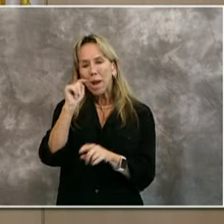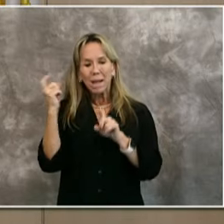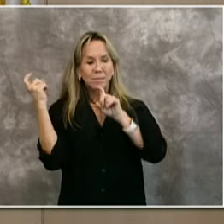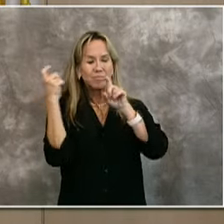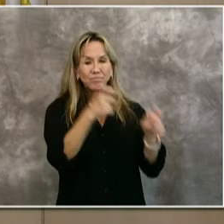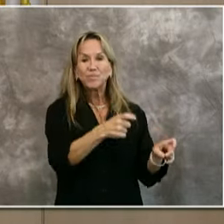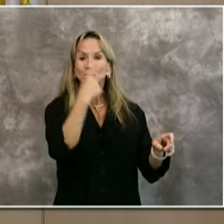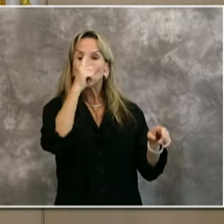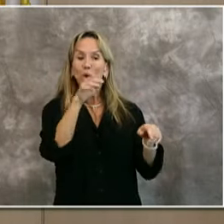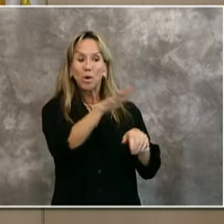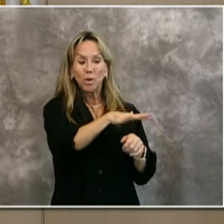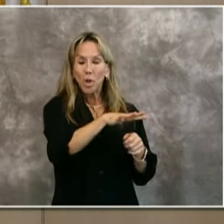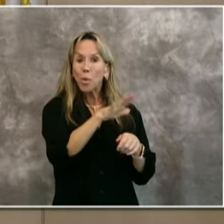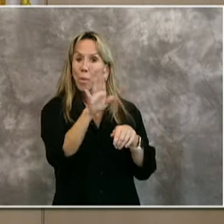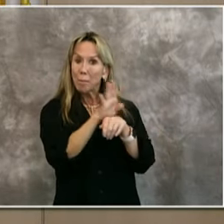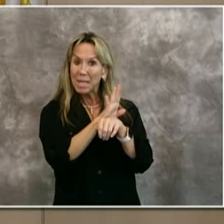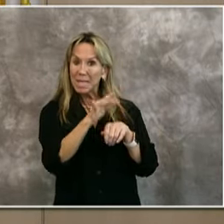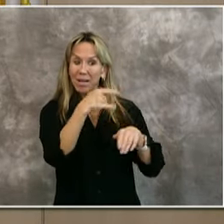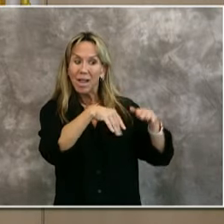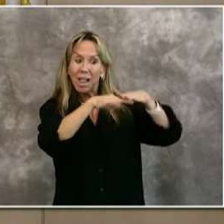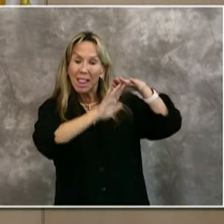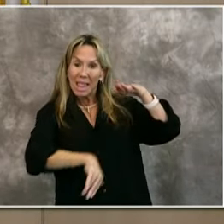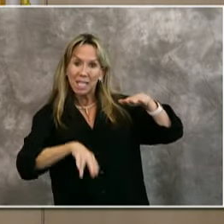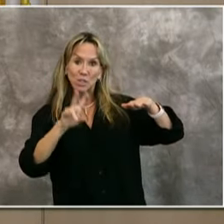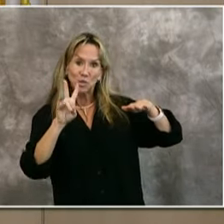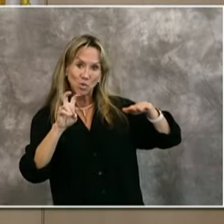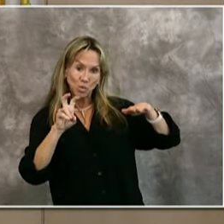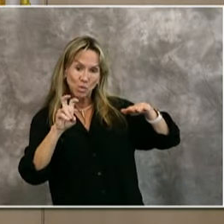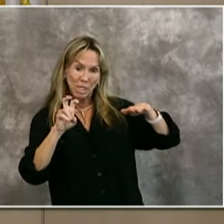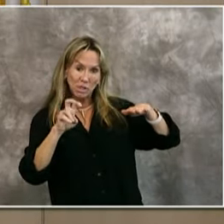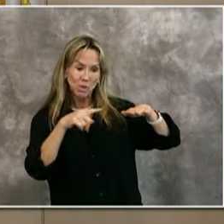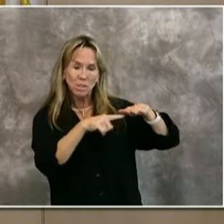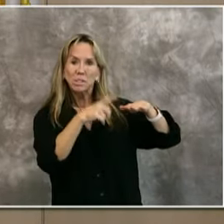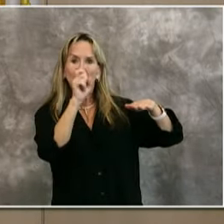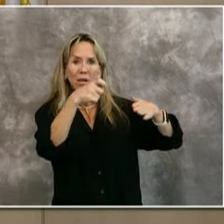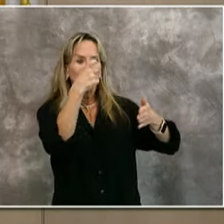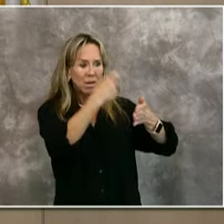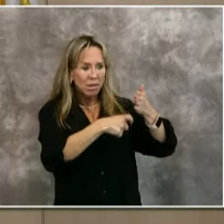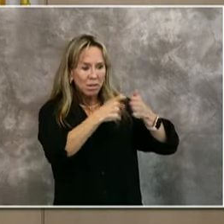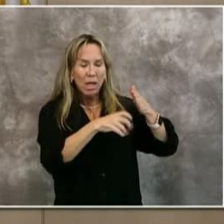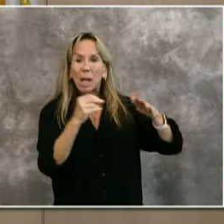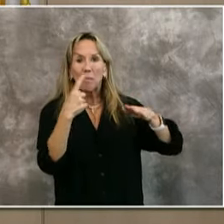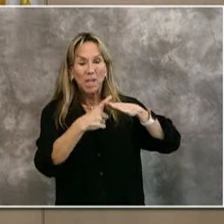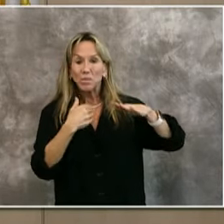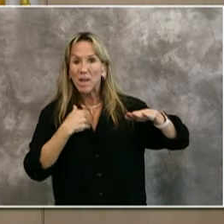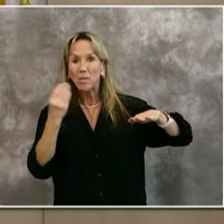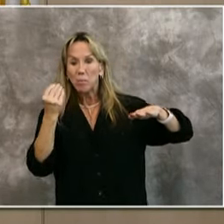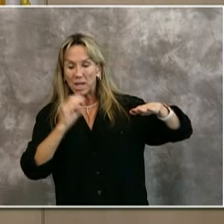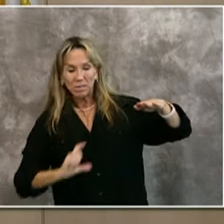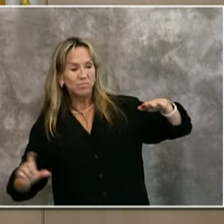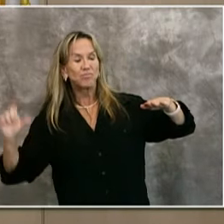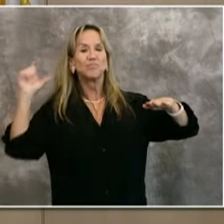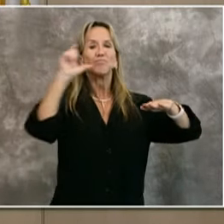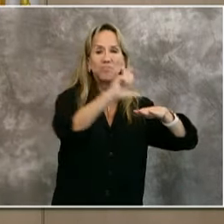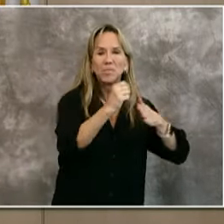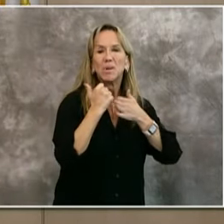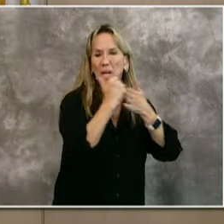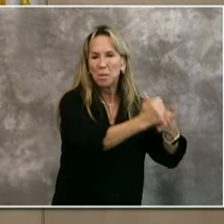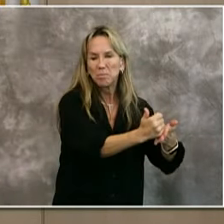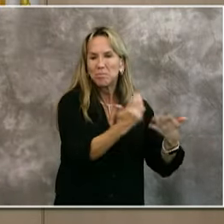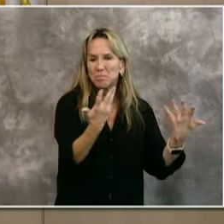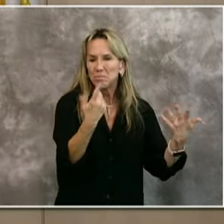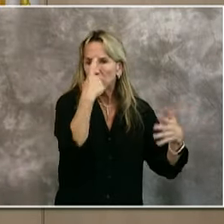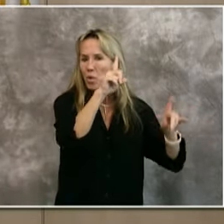for local businesses with less than 200 employees to subsidize the cost of COVID-19 and antibody testing. Is there talk of a